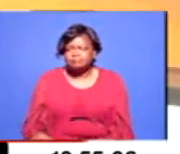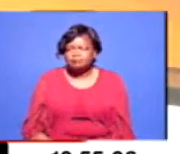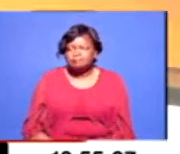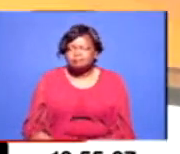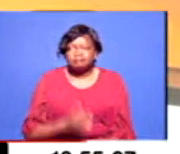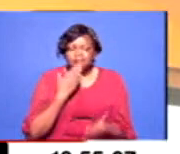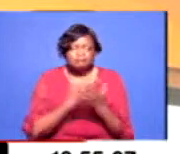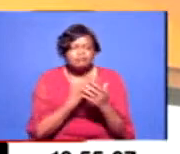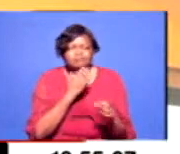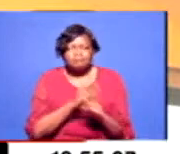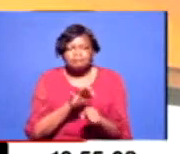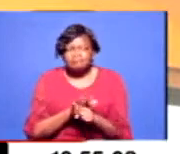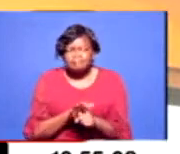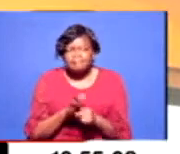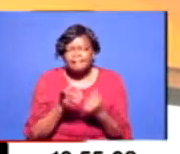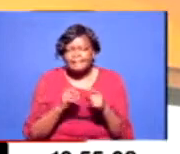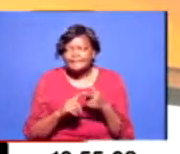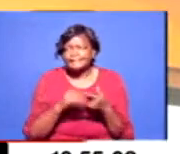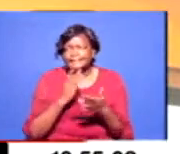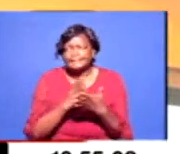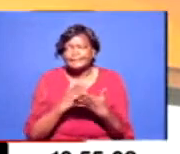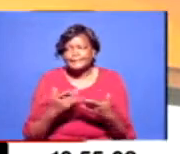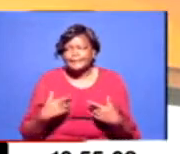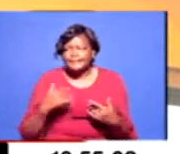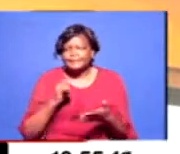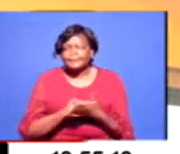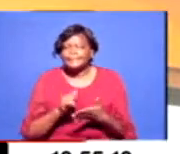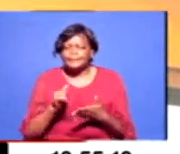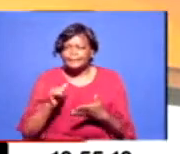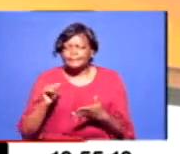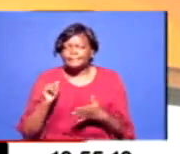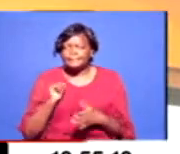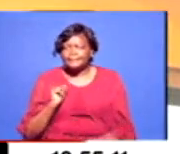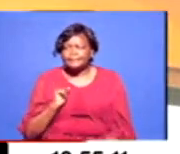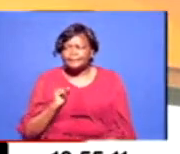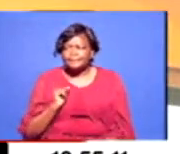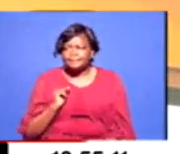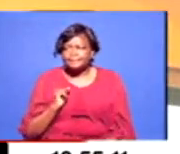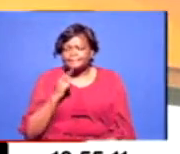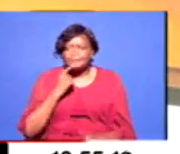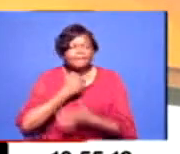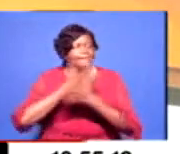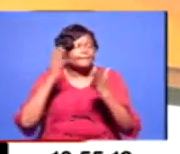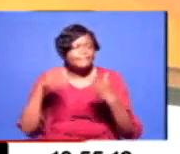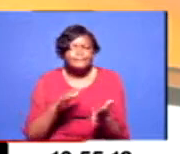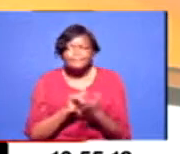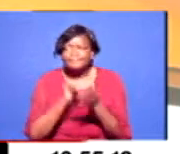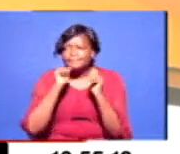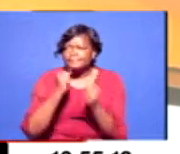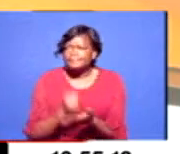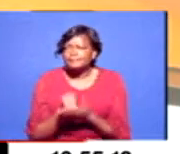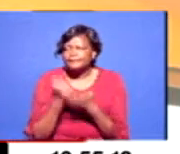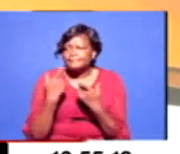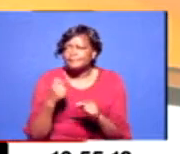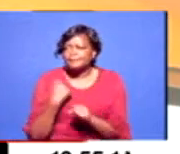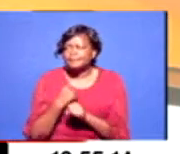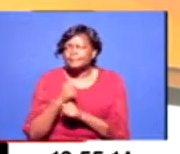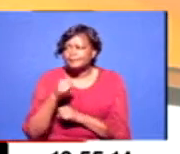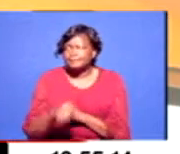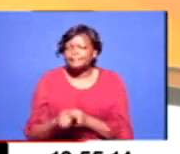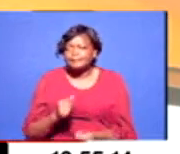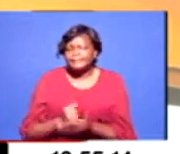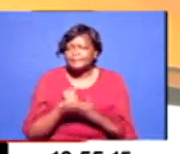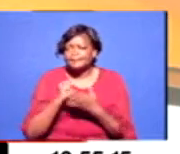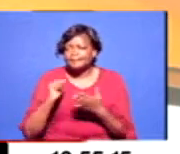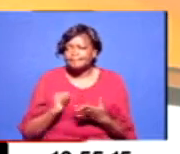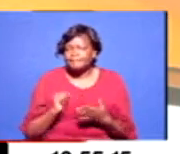you so much. And of course, you've heard the ladies, is that in any way that you can help, let's do this. Let's help the ladies